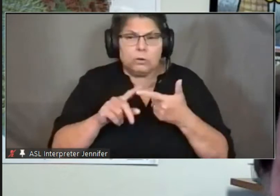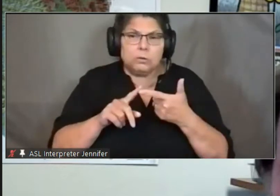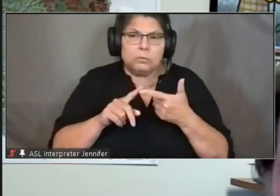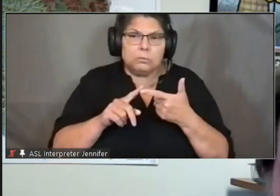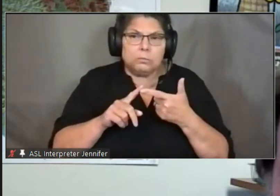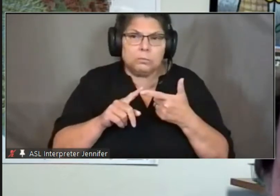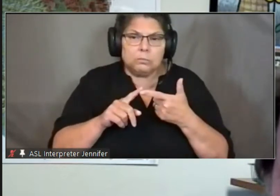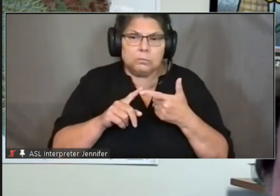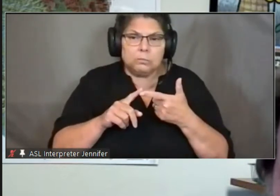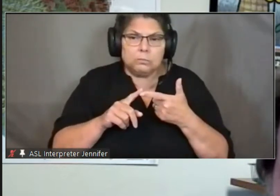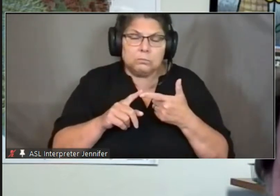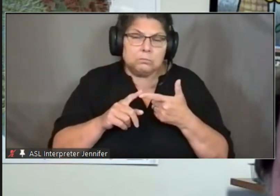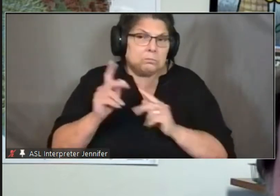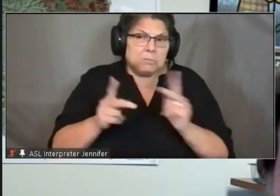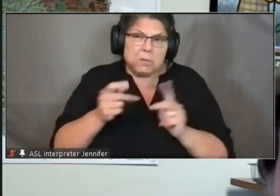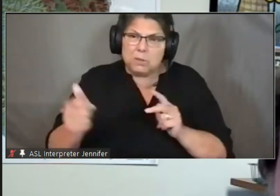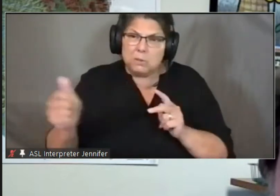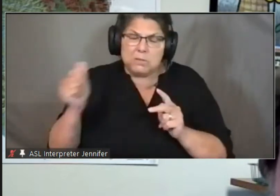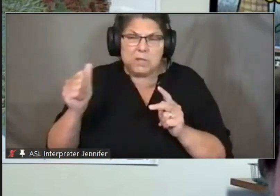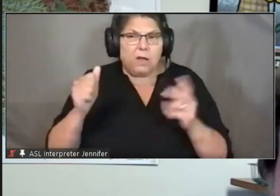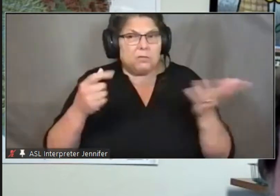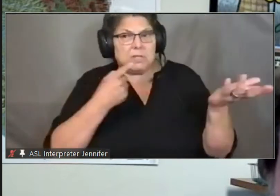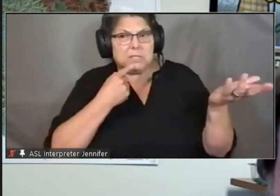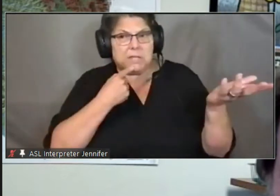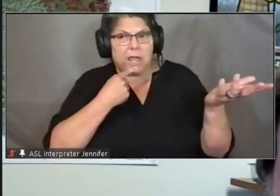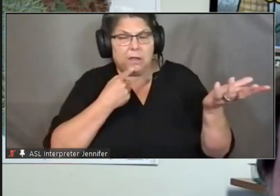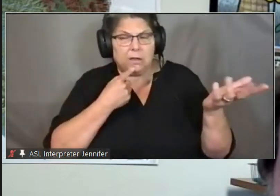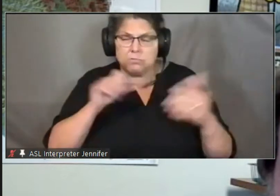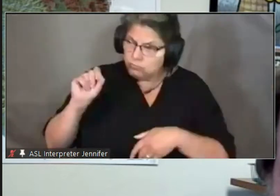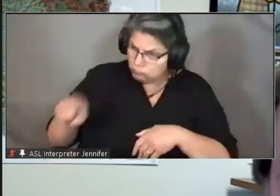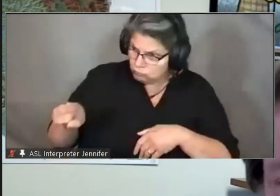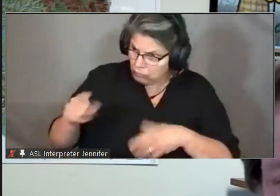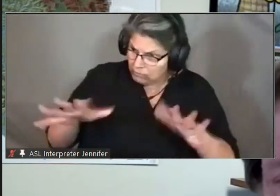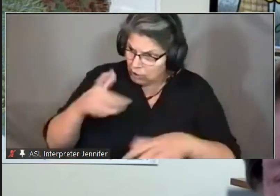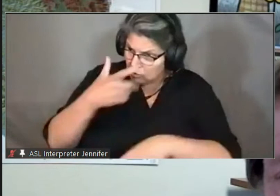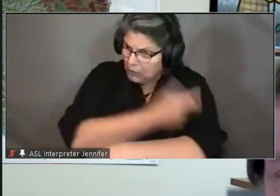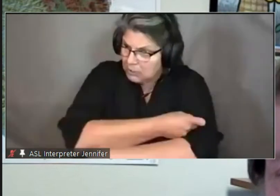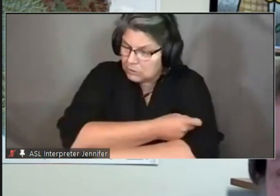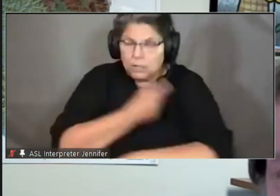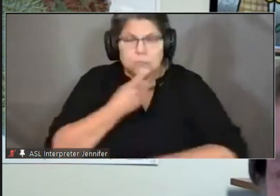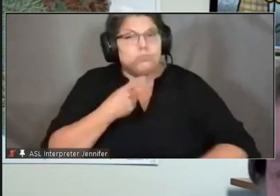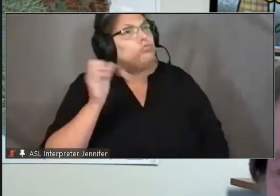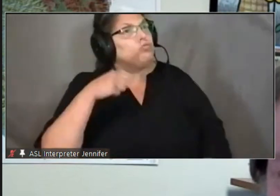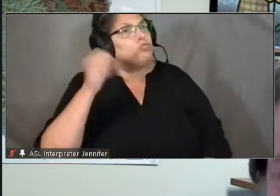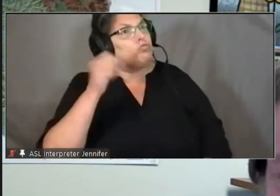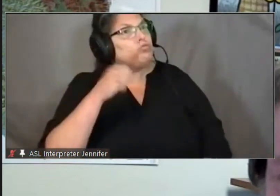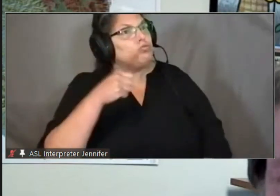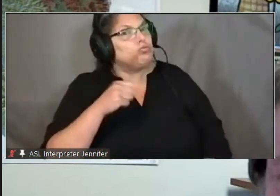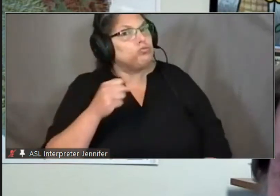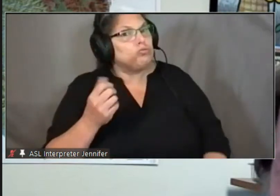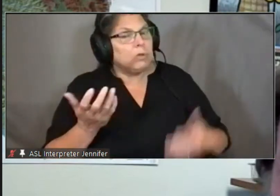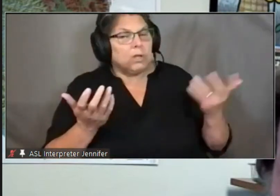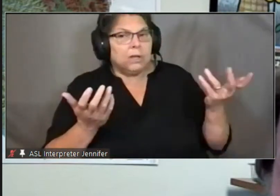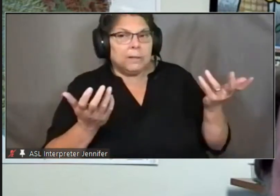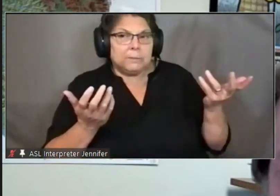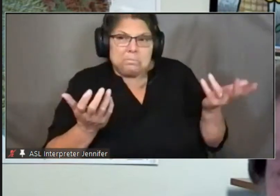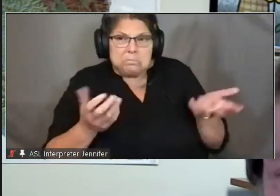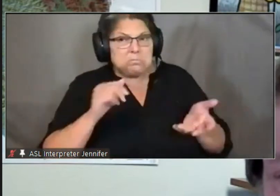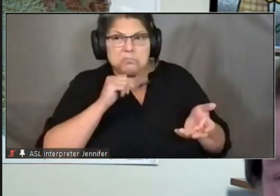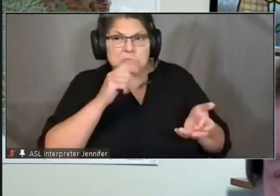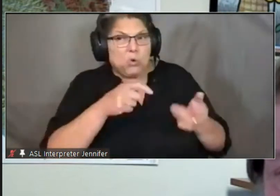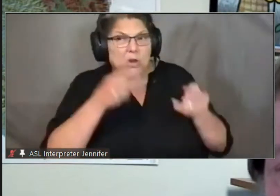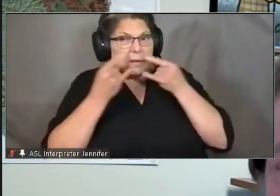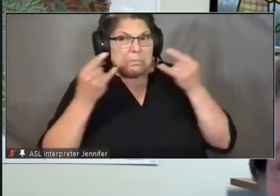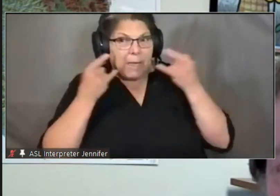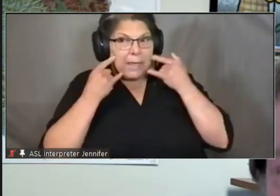allow self-attestation. In other words, question them at the door, and if they say that they are in compliance, they don't need to wear